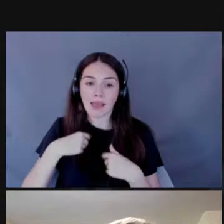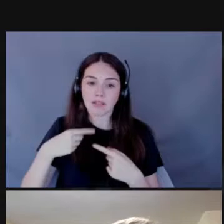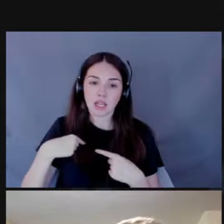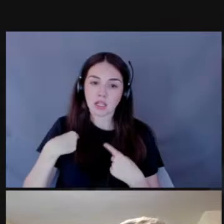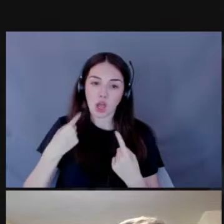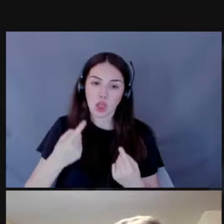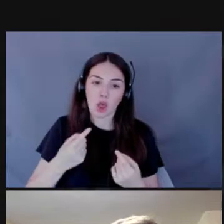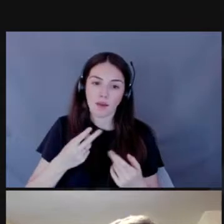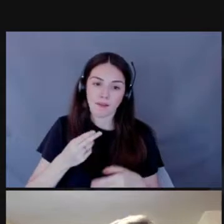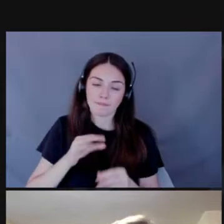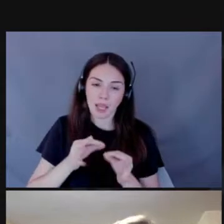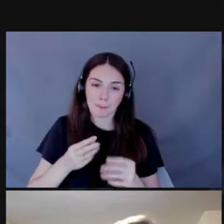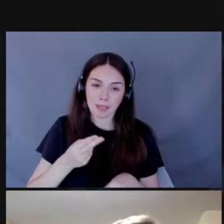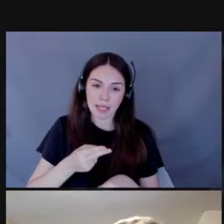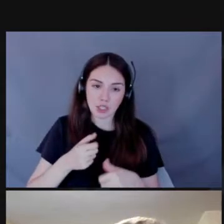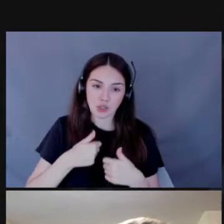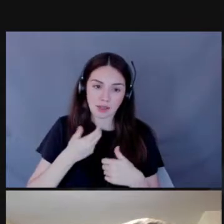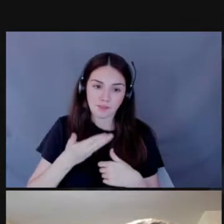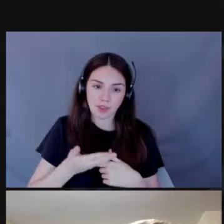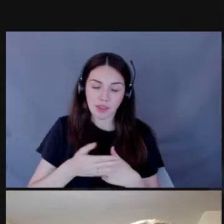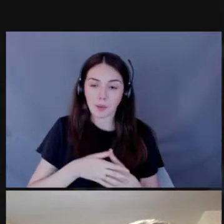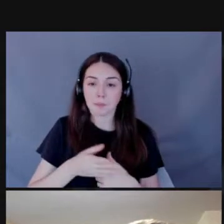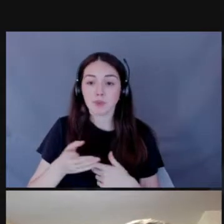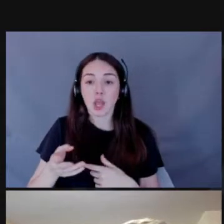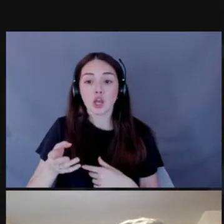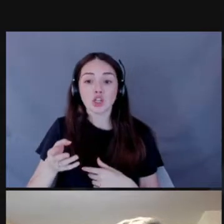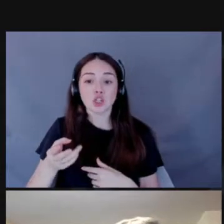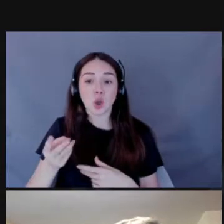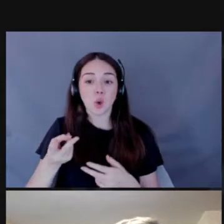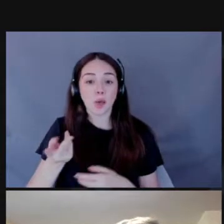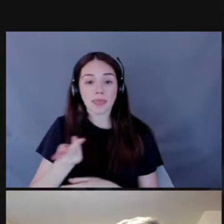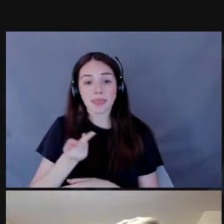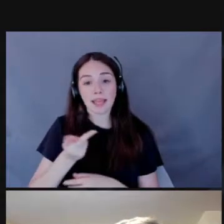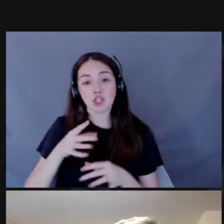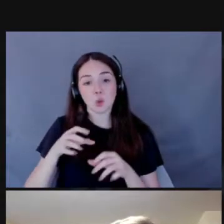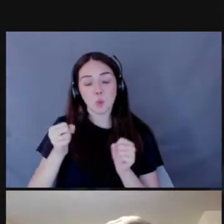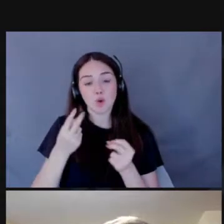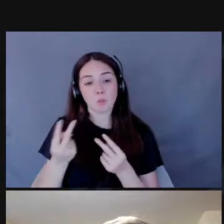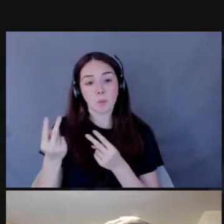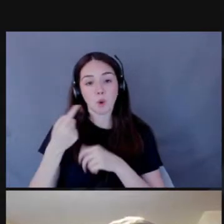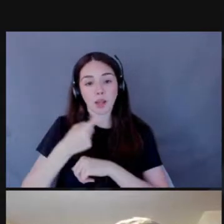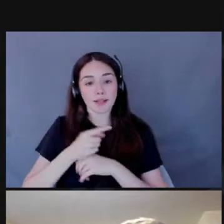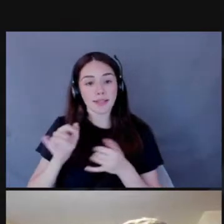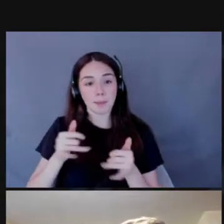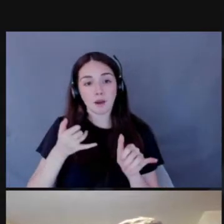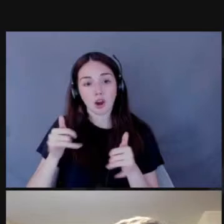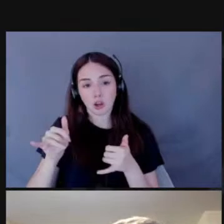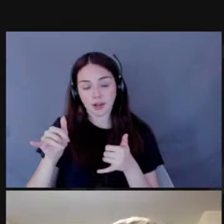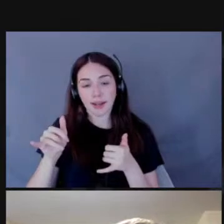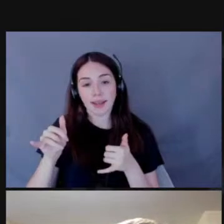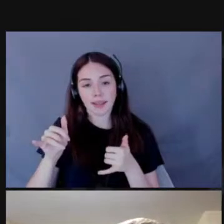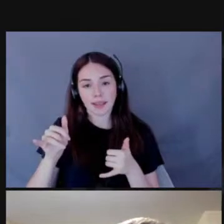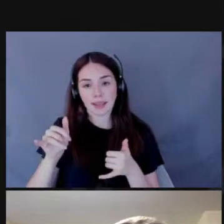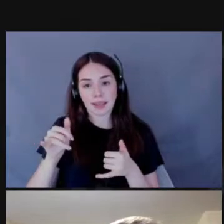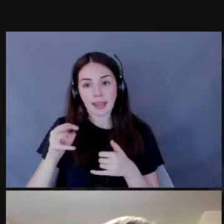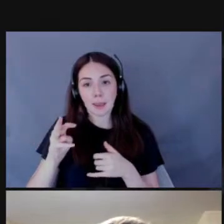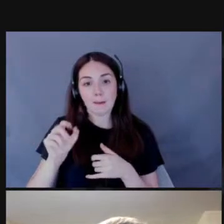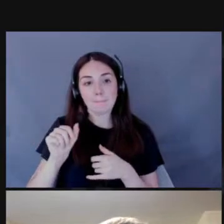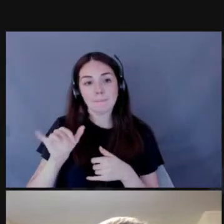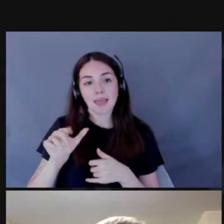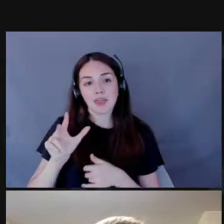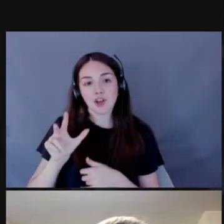So Robert and Karen Frew were having a Memorial Day party, and which happened to be Memorial Day was May 31st